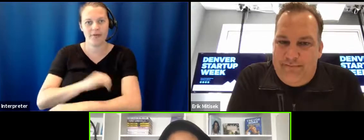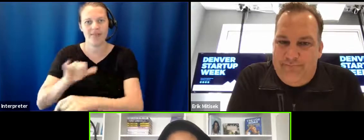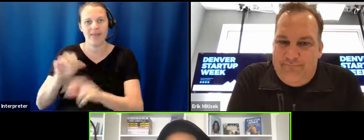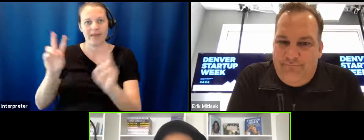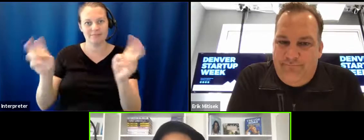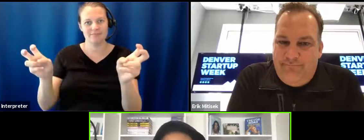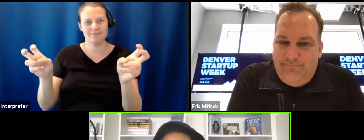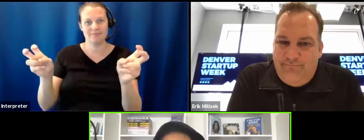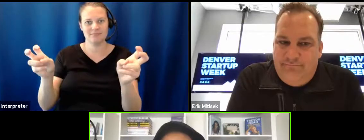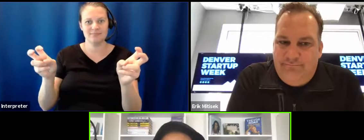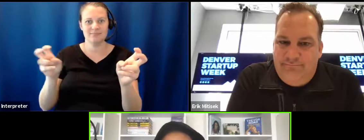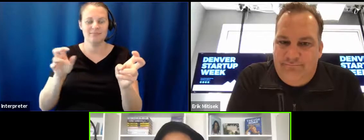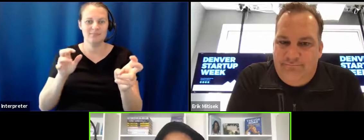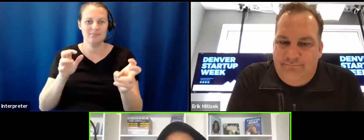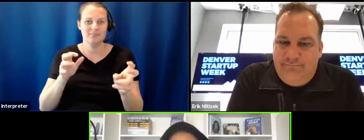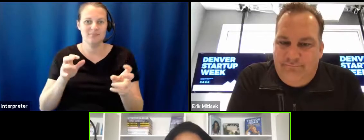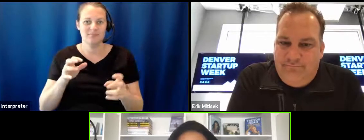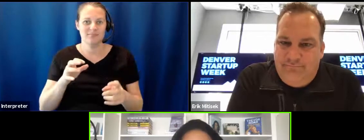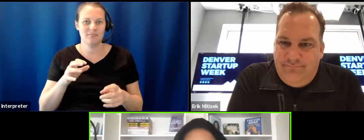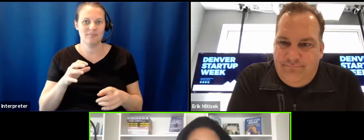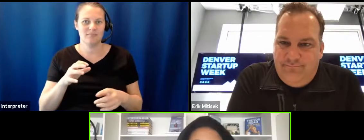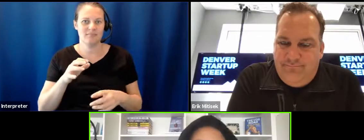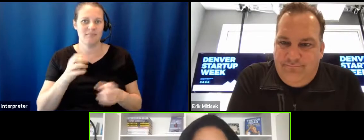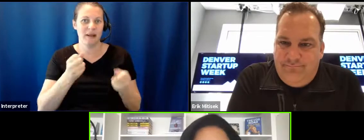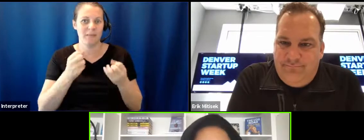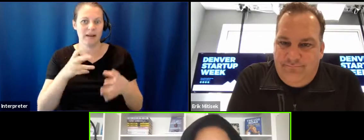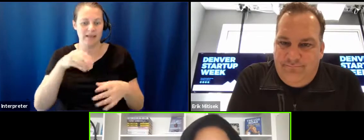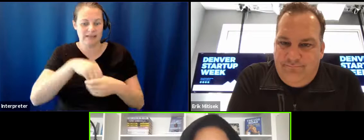book, it was inbound and it was inbound interest. And so